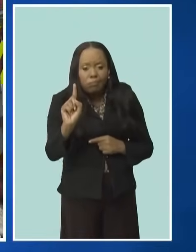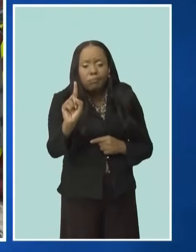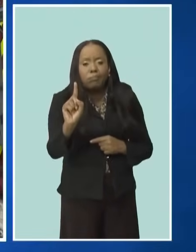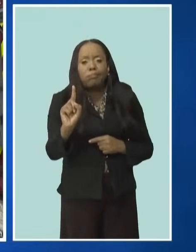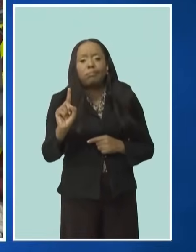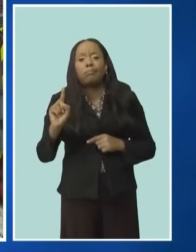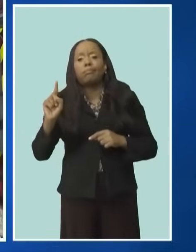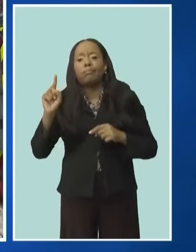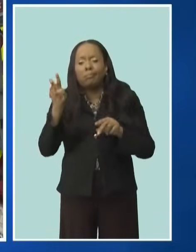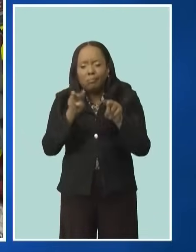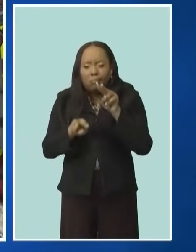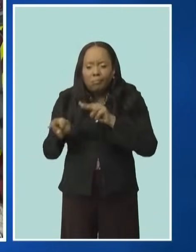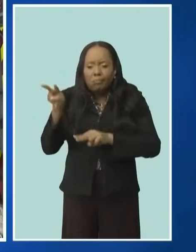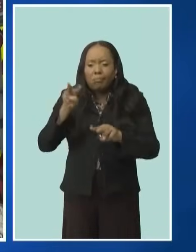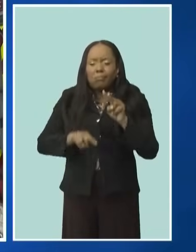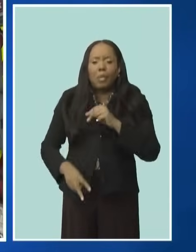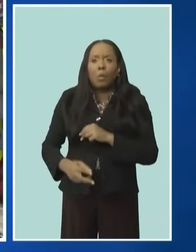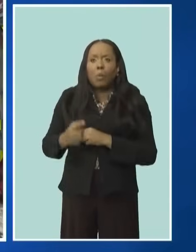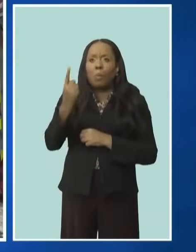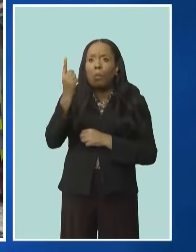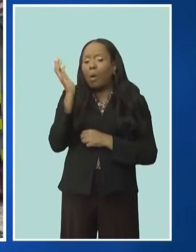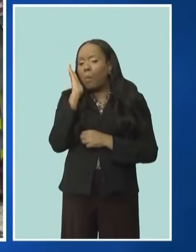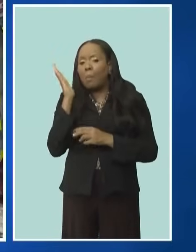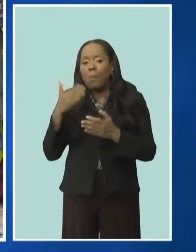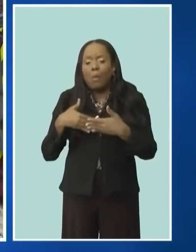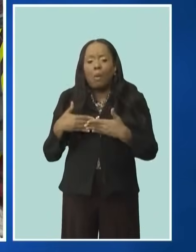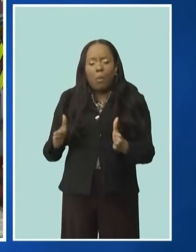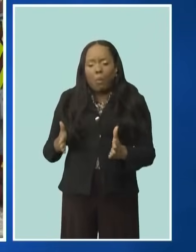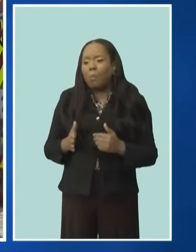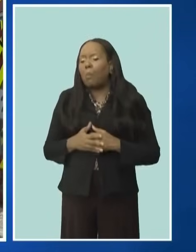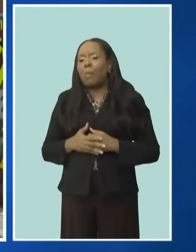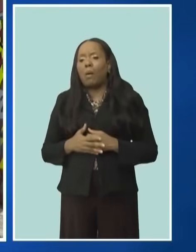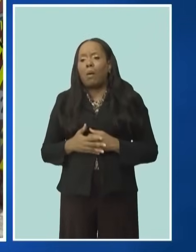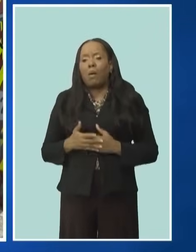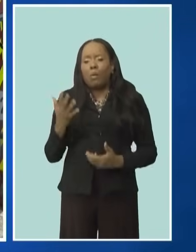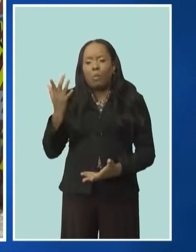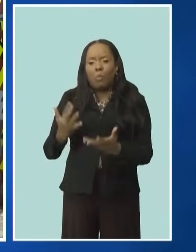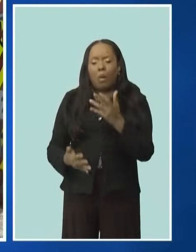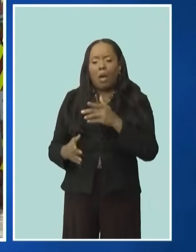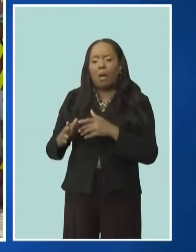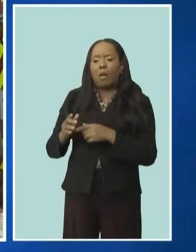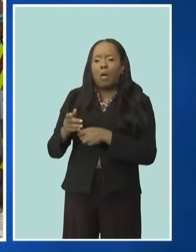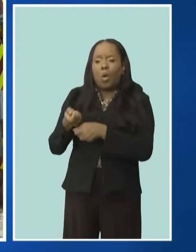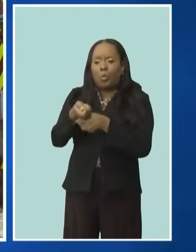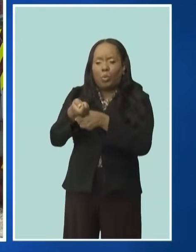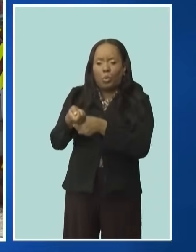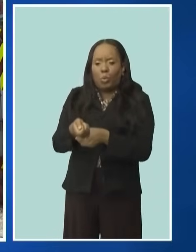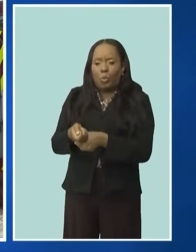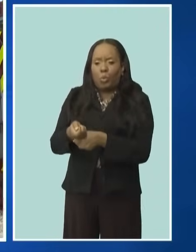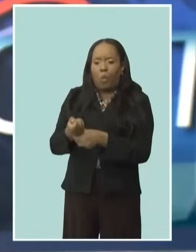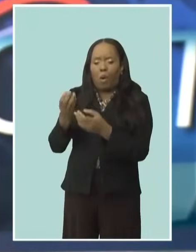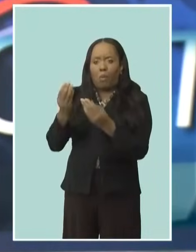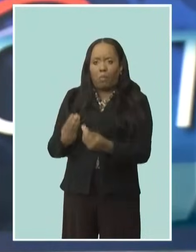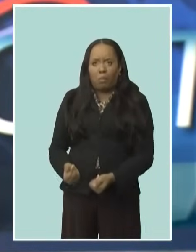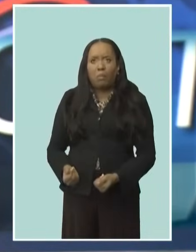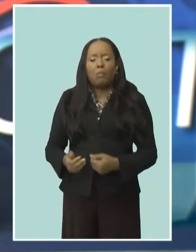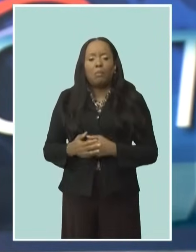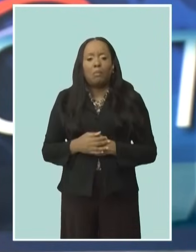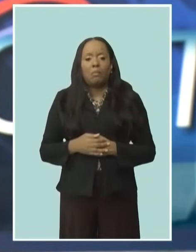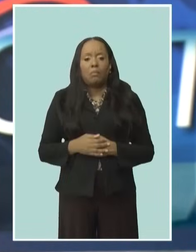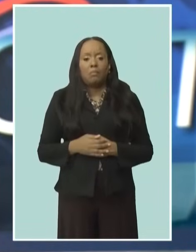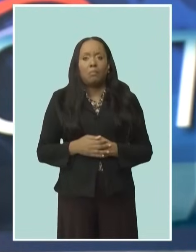that 1 bedroom was involved. They were able to contain the fire in that area.